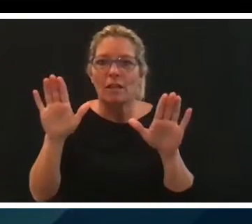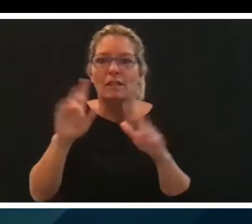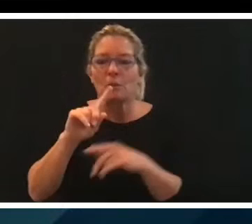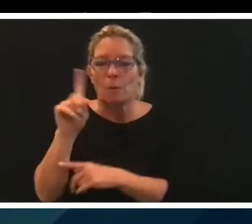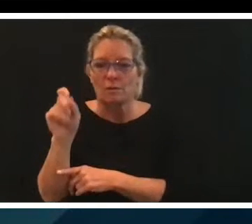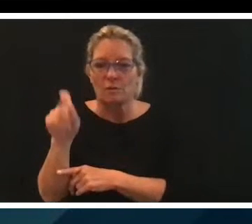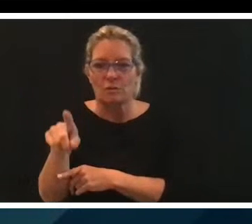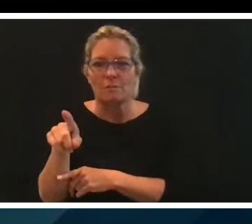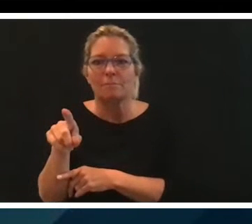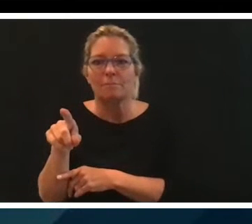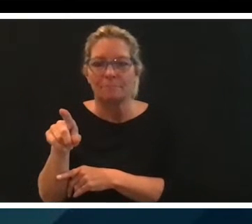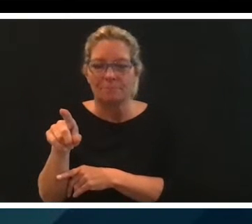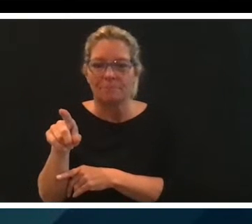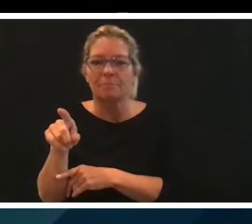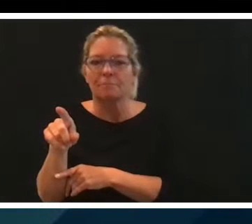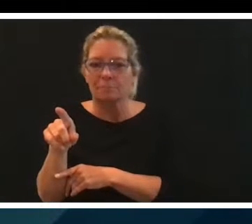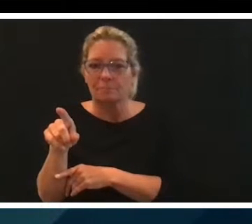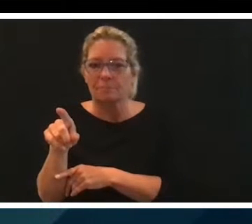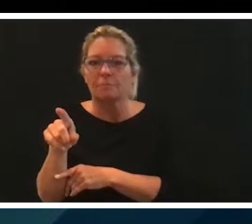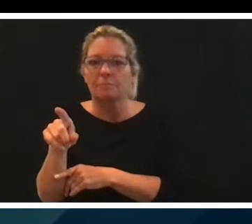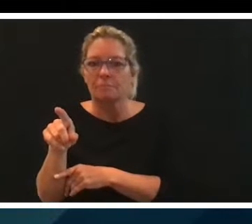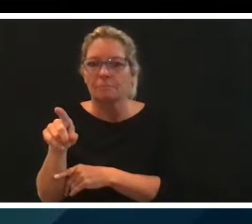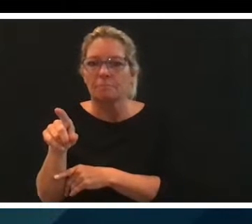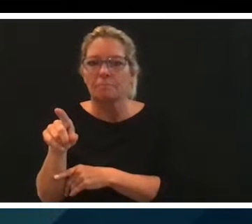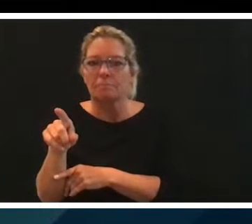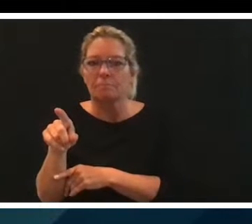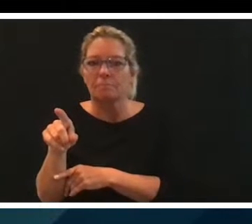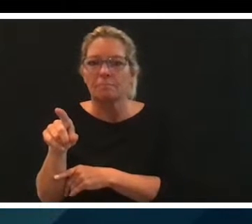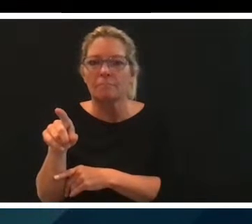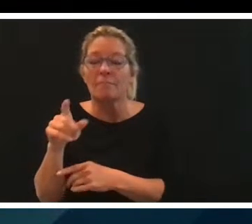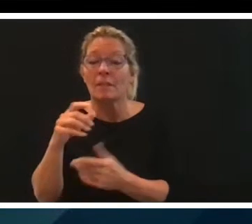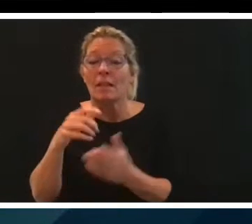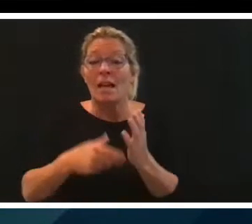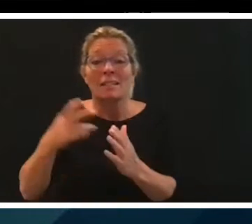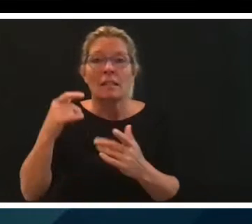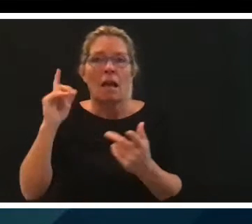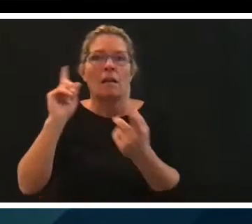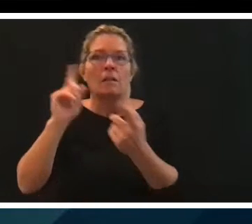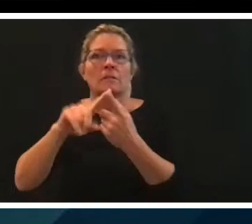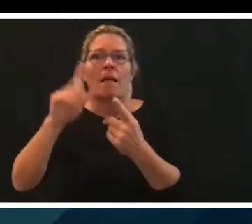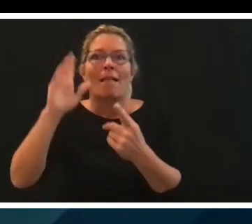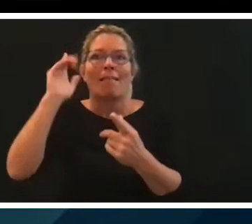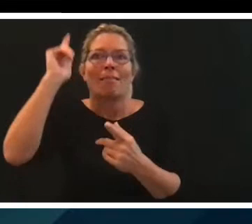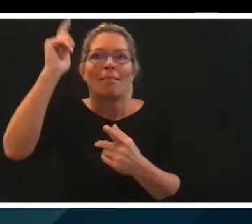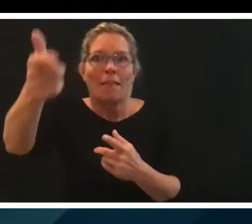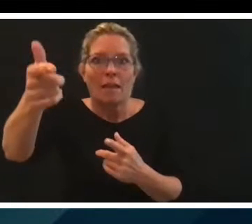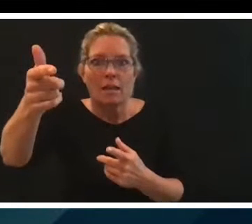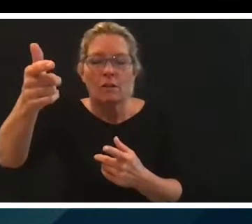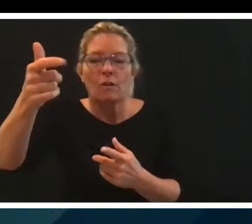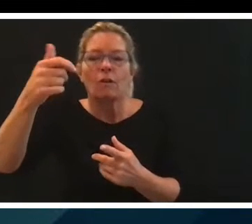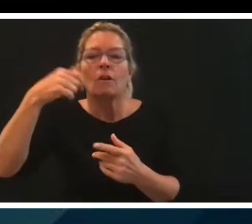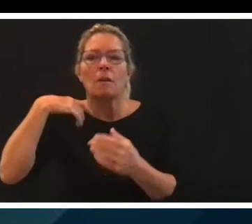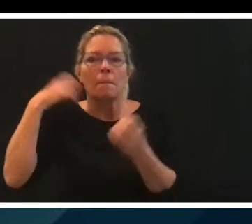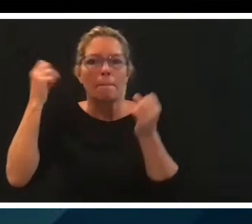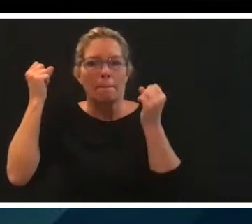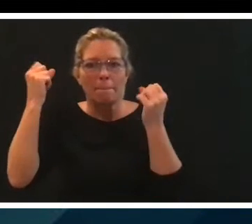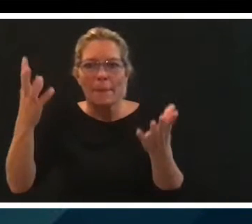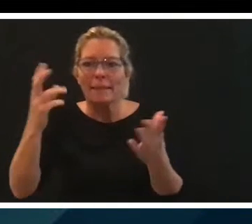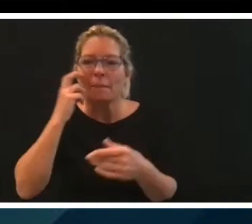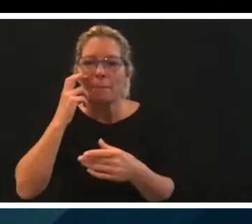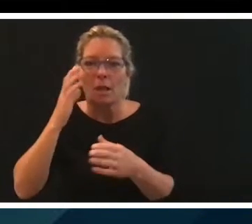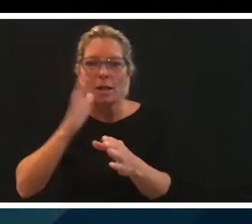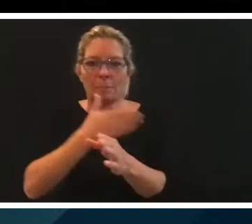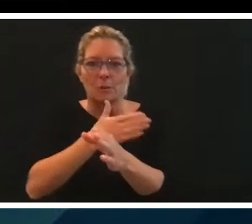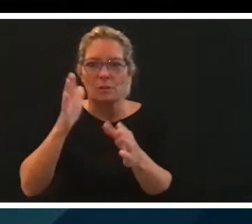I didn't think about it until later, but so many blind musicians were influences of mine, and I